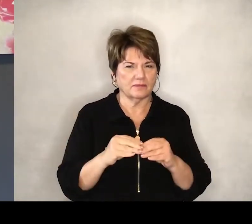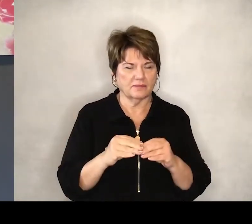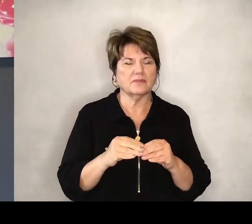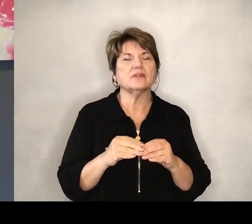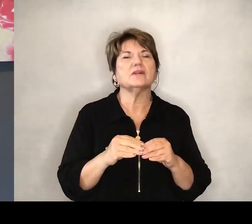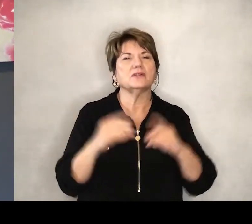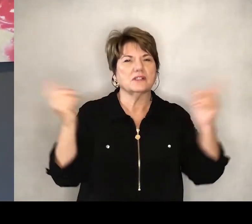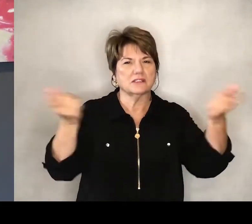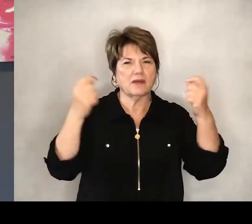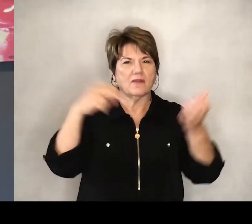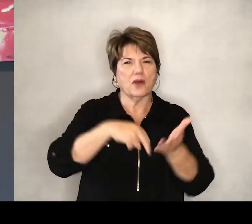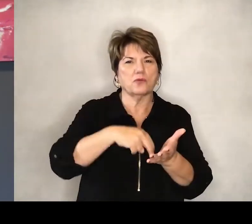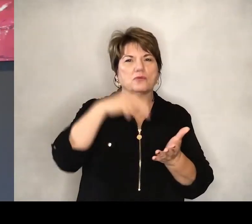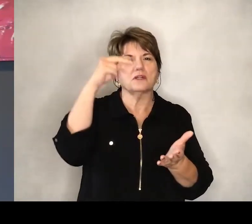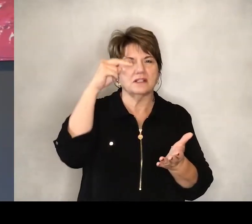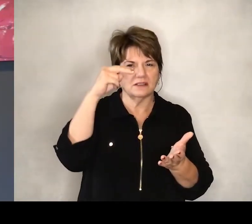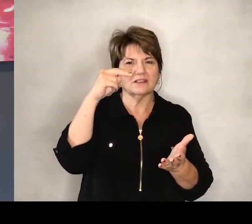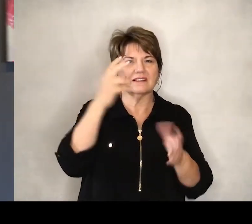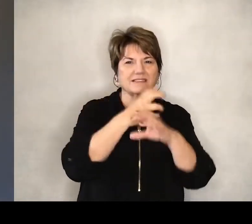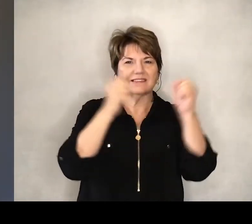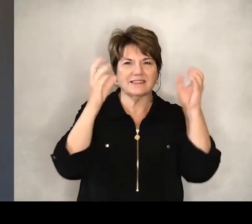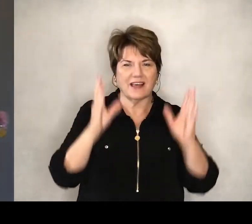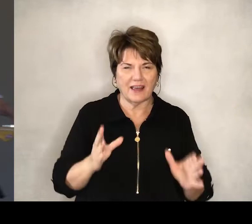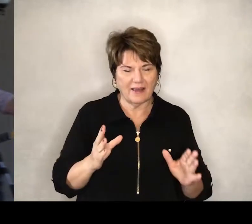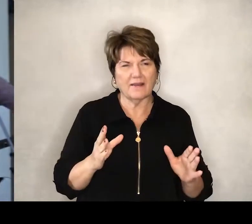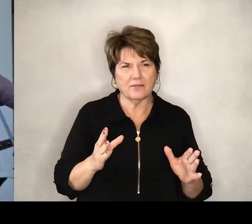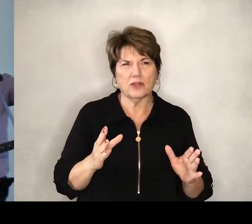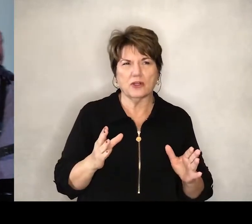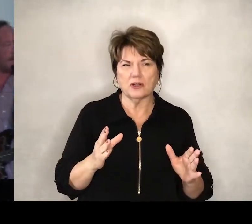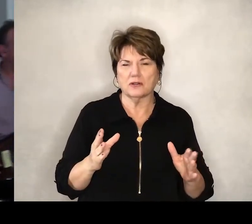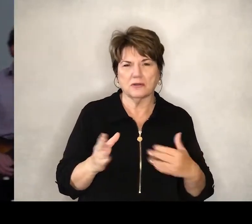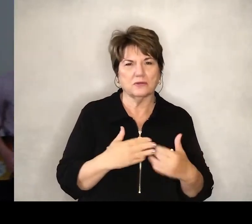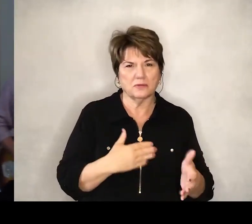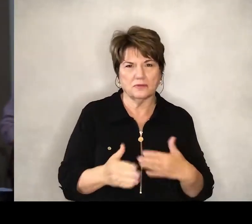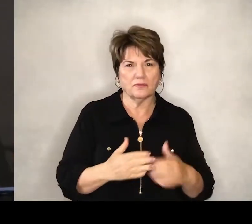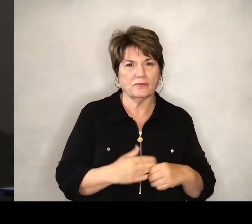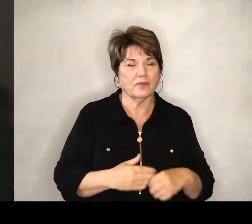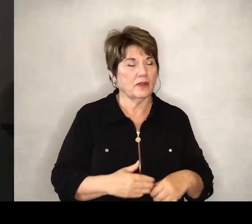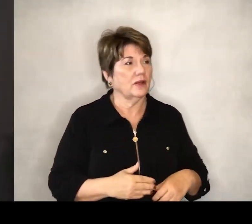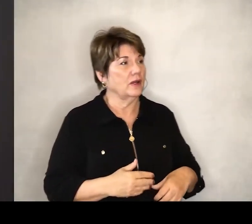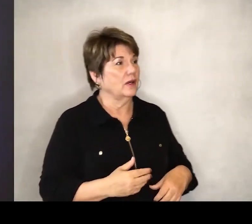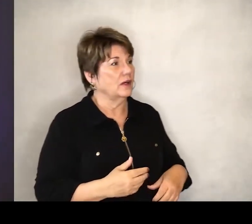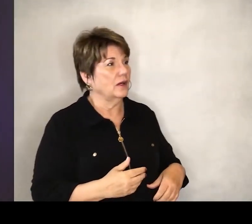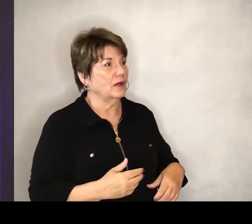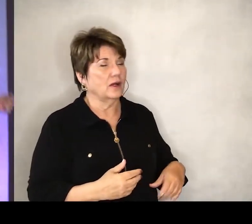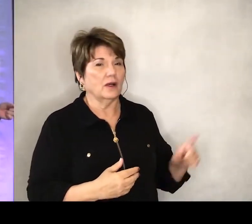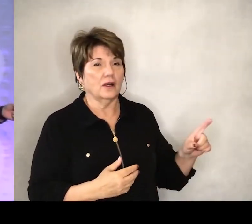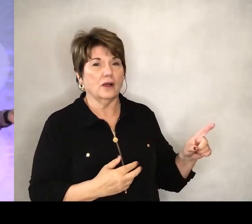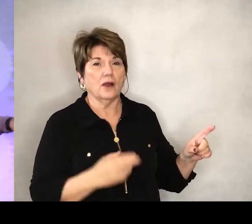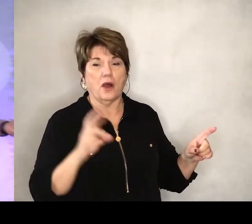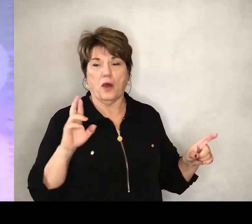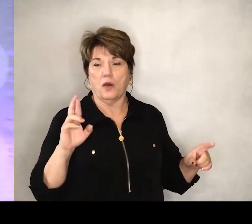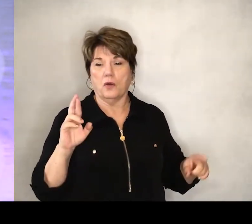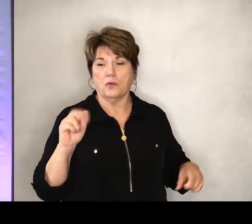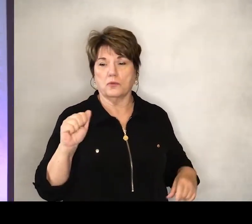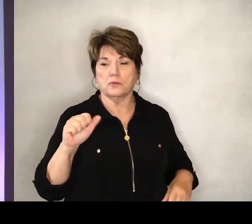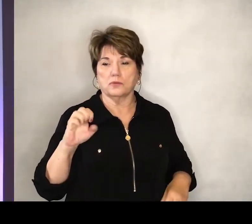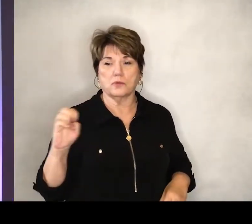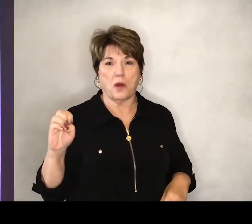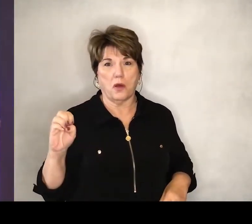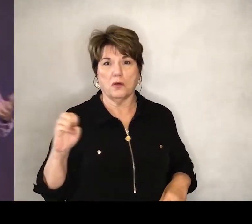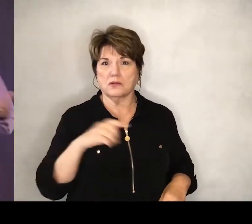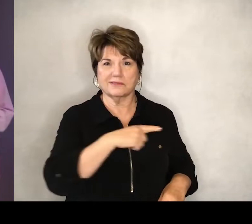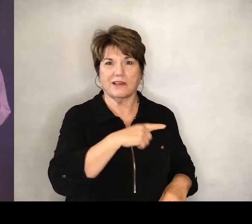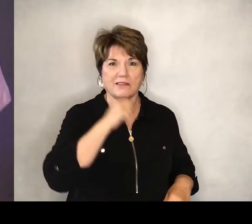the risen Savior in the midst of that. What's crazy to think is Rose wasn't alive when September 11th